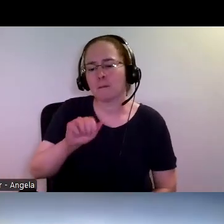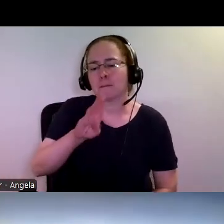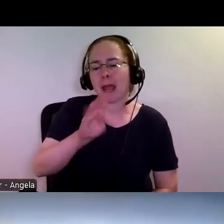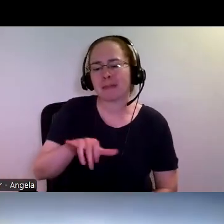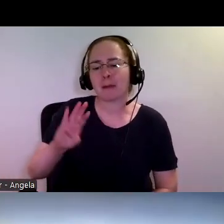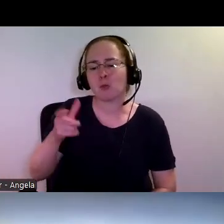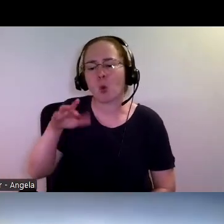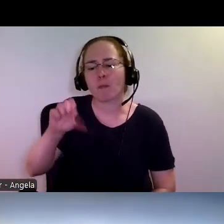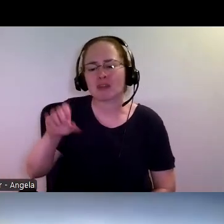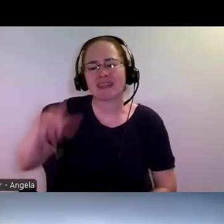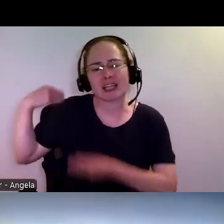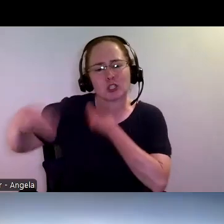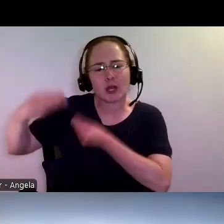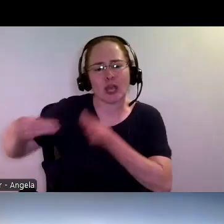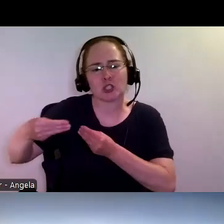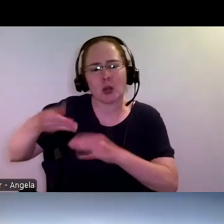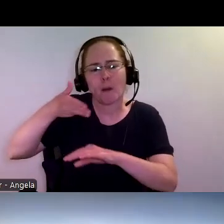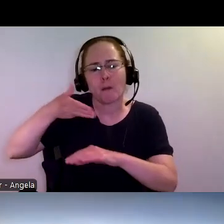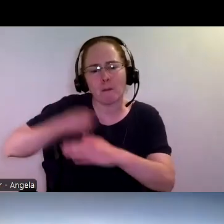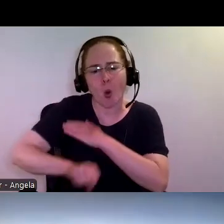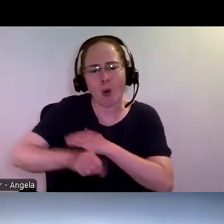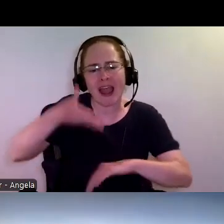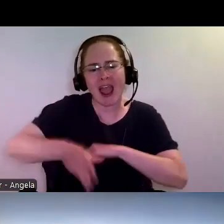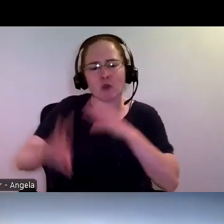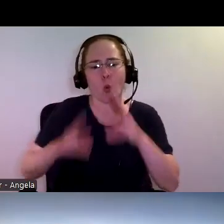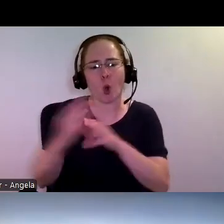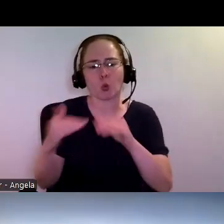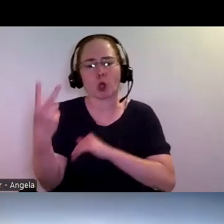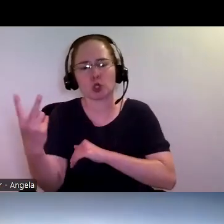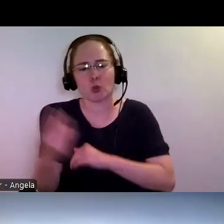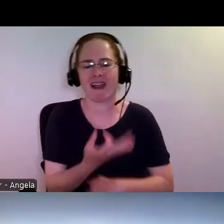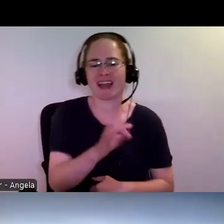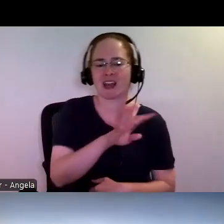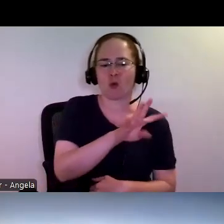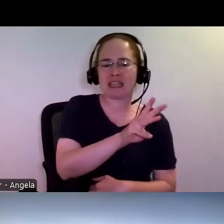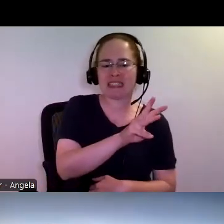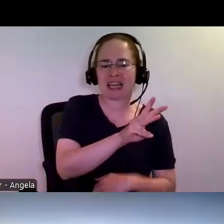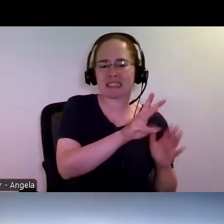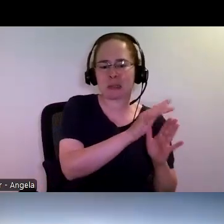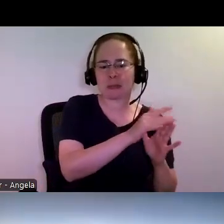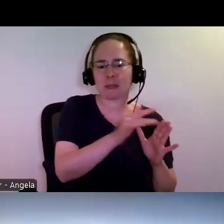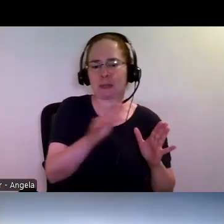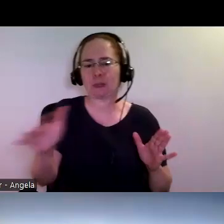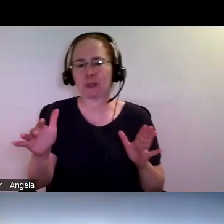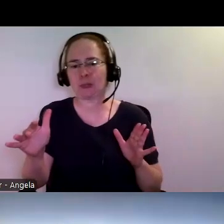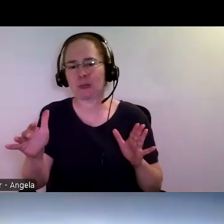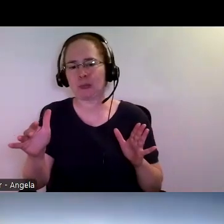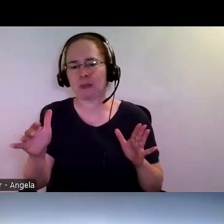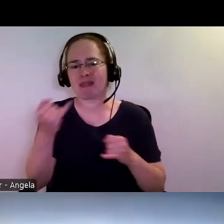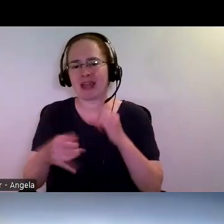the generation born right after World War II. That means from 1946, and the last baby boomer was born